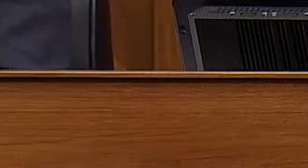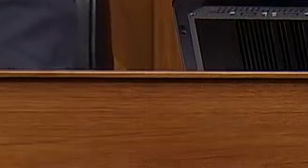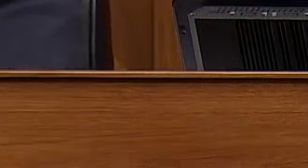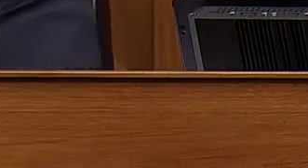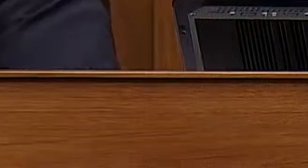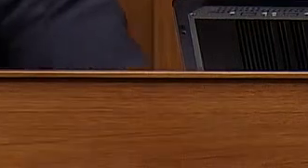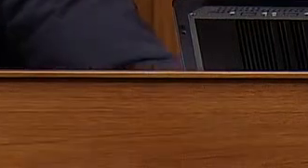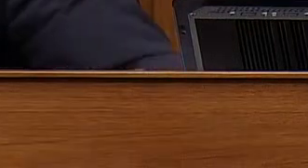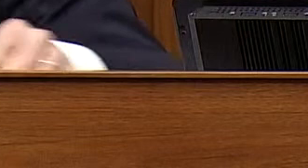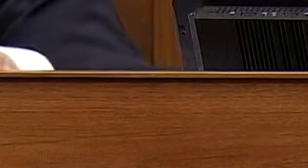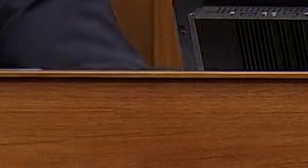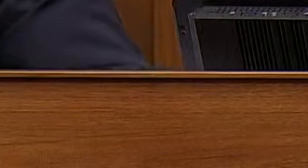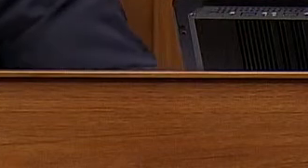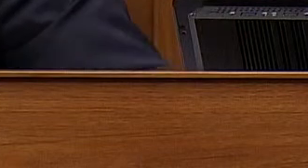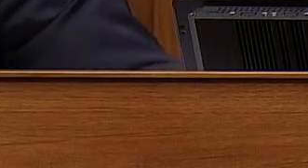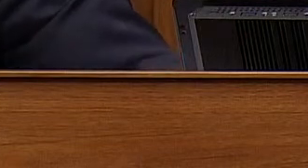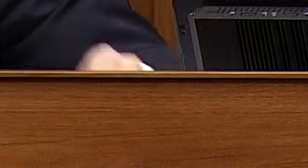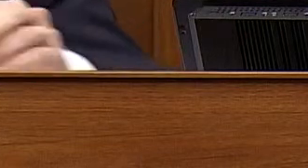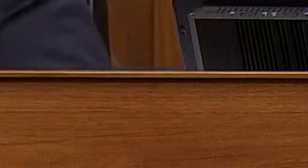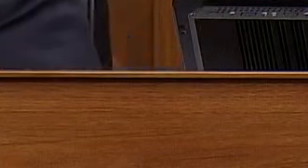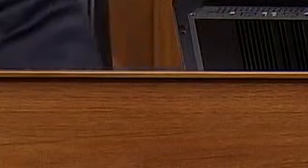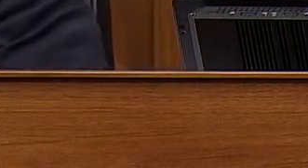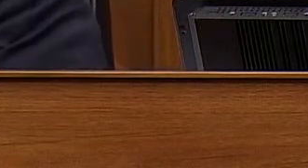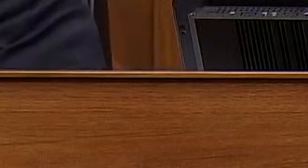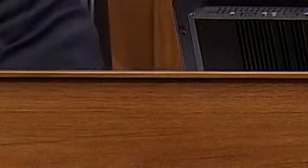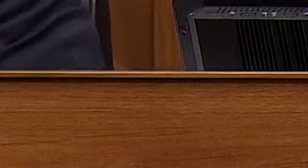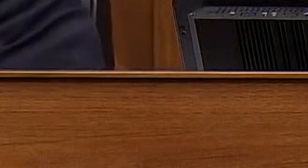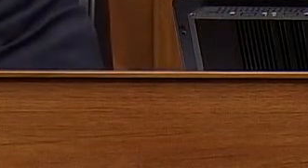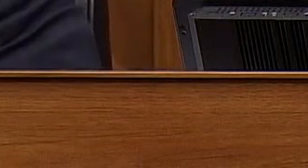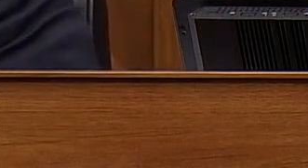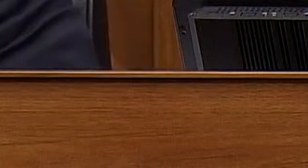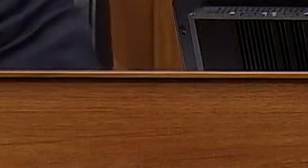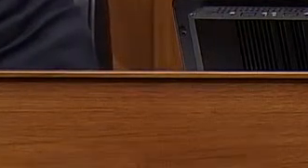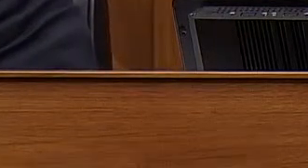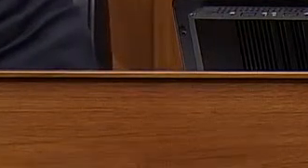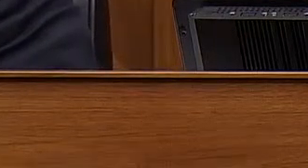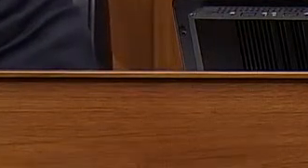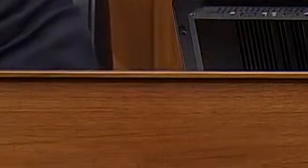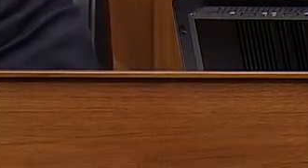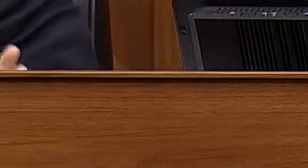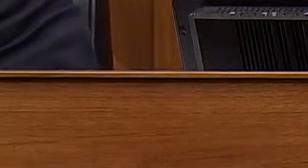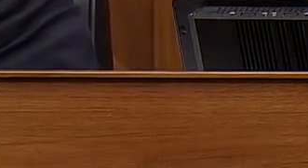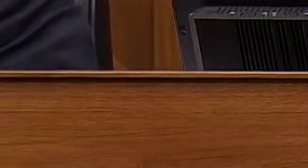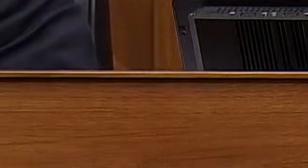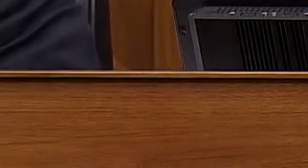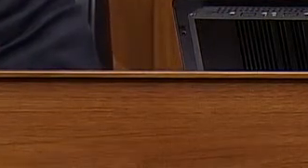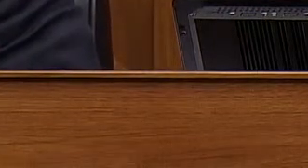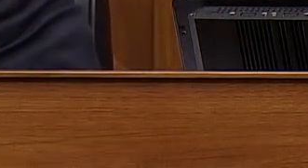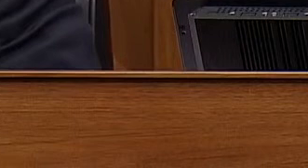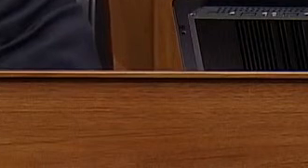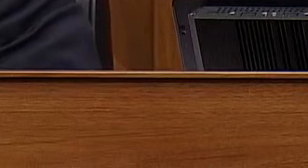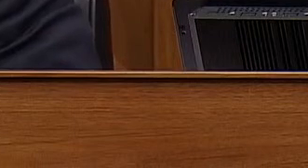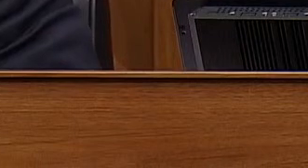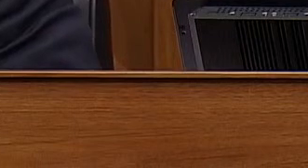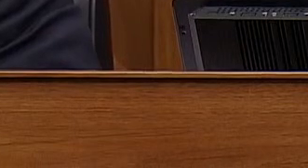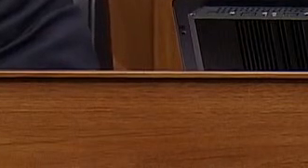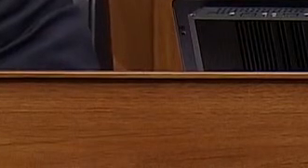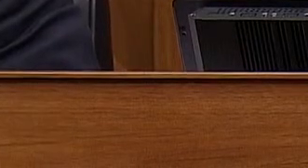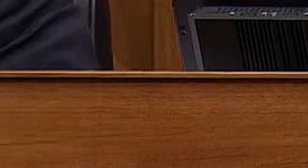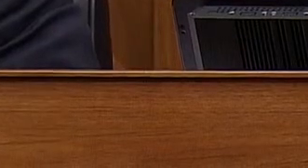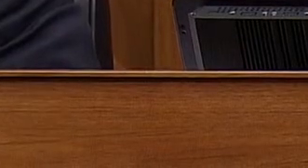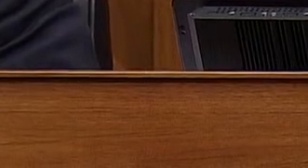happen. If Democrats were serious about D.C. becoming a state, they would introduce a constitutional